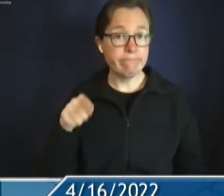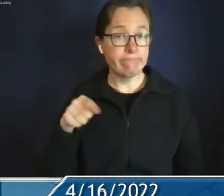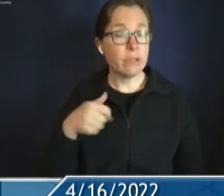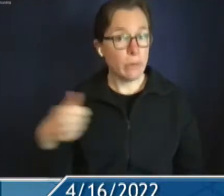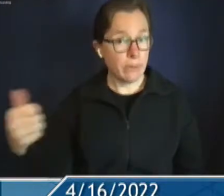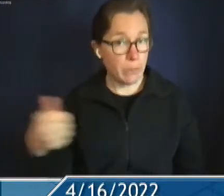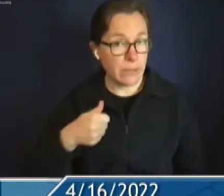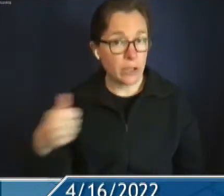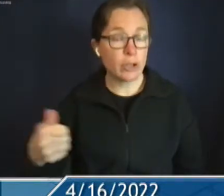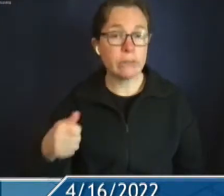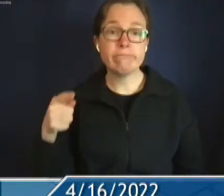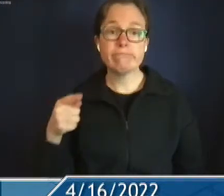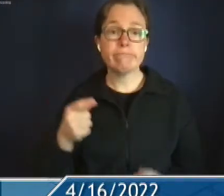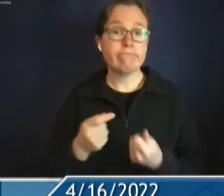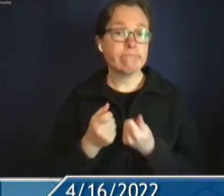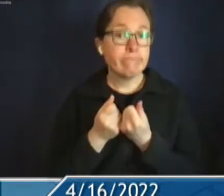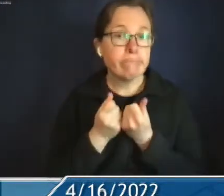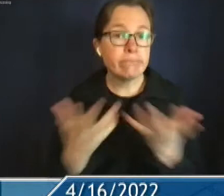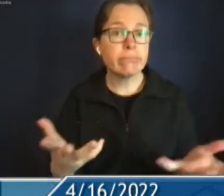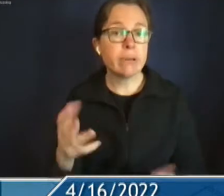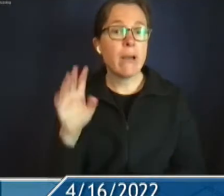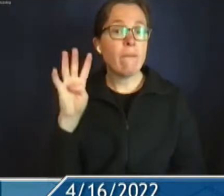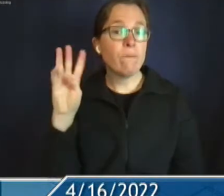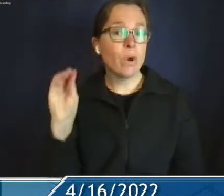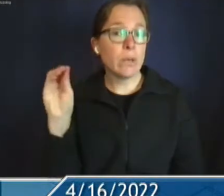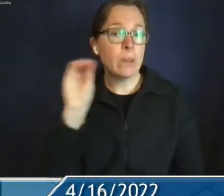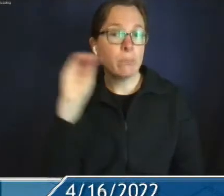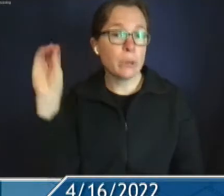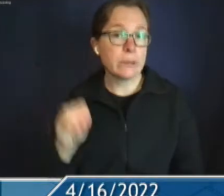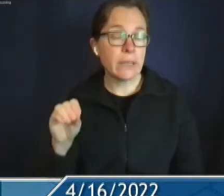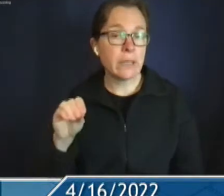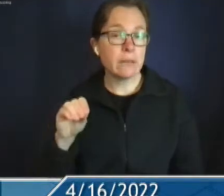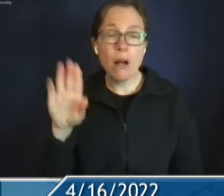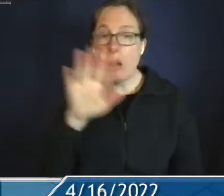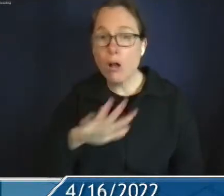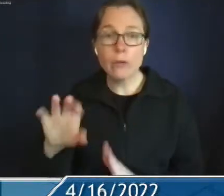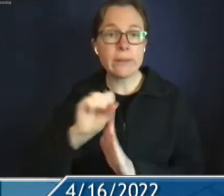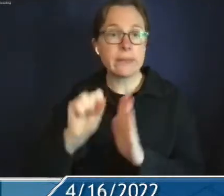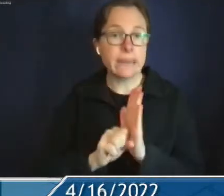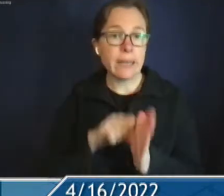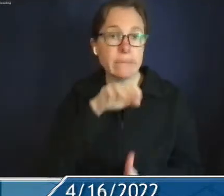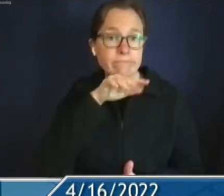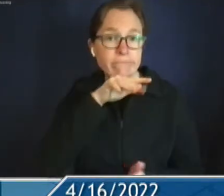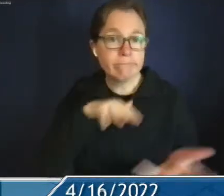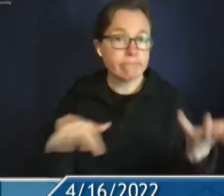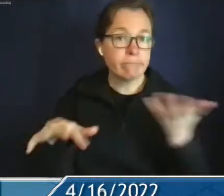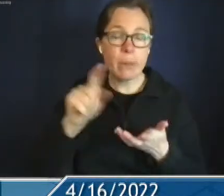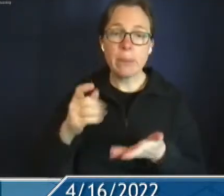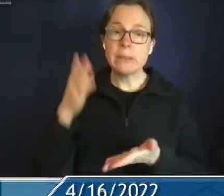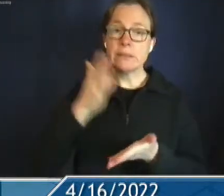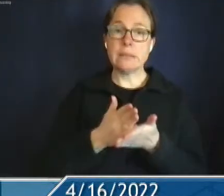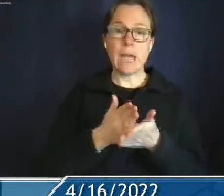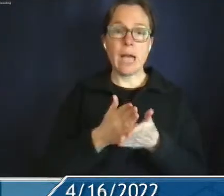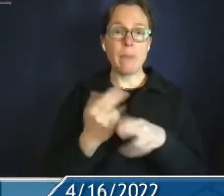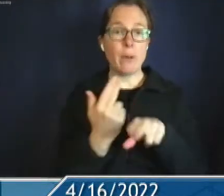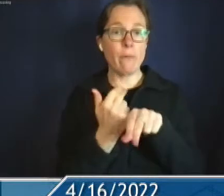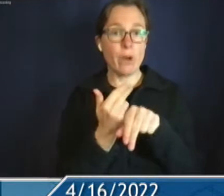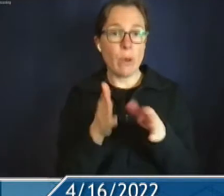transportation contributes 40% statewide to carbon emissions. The city needs to stop freeway